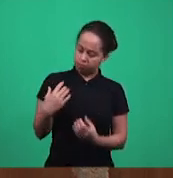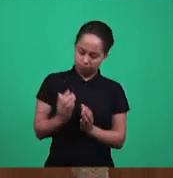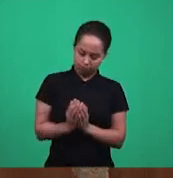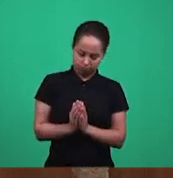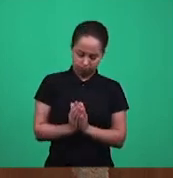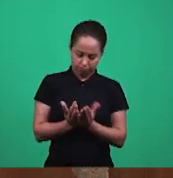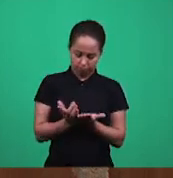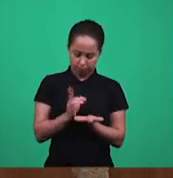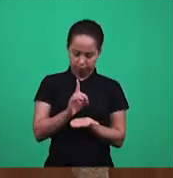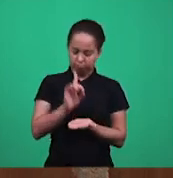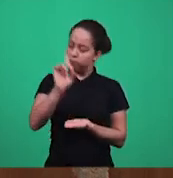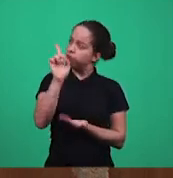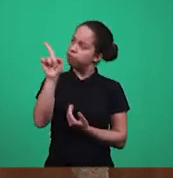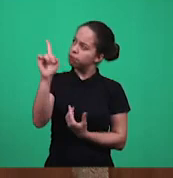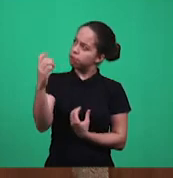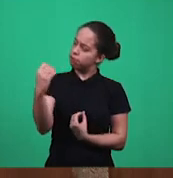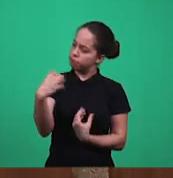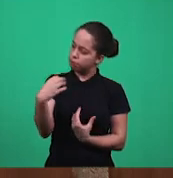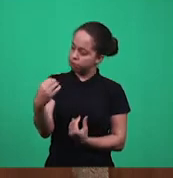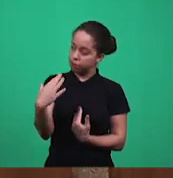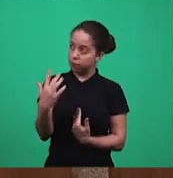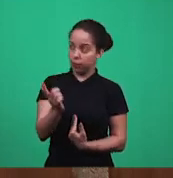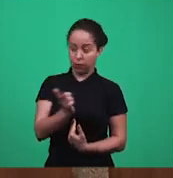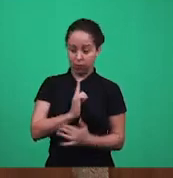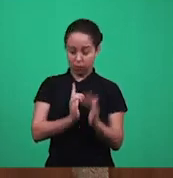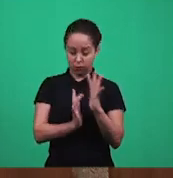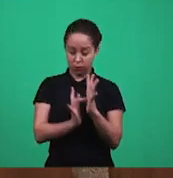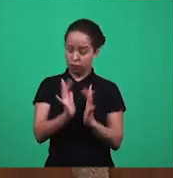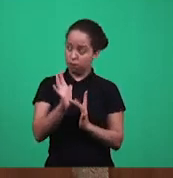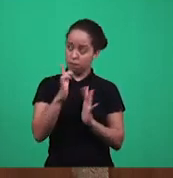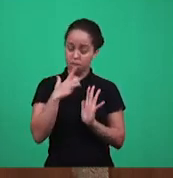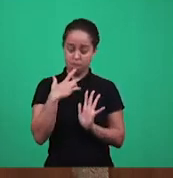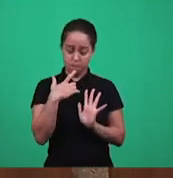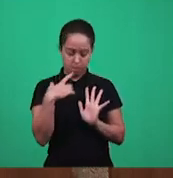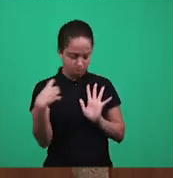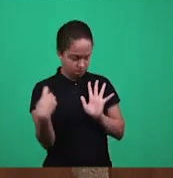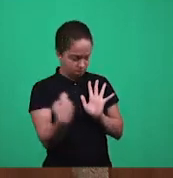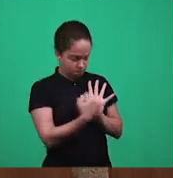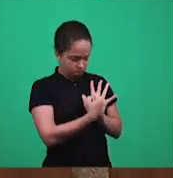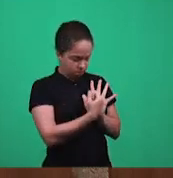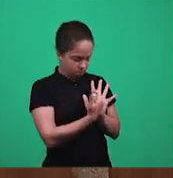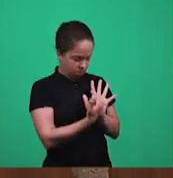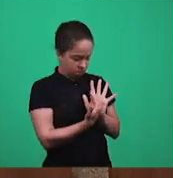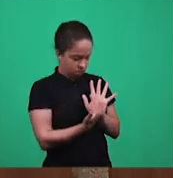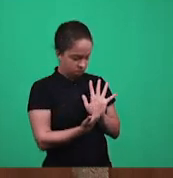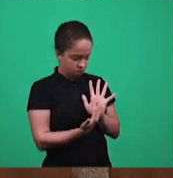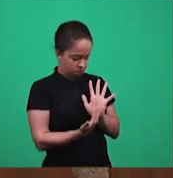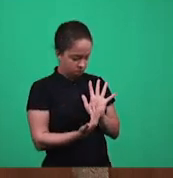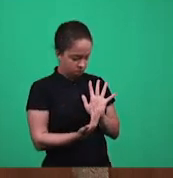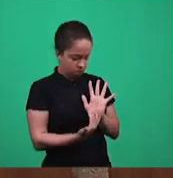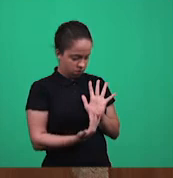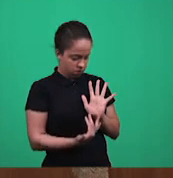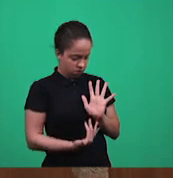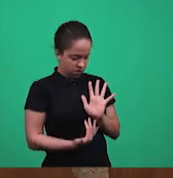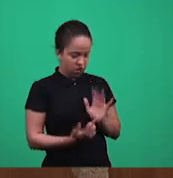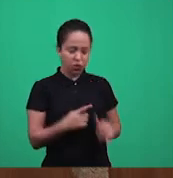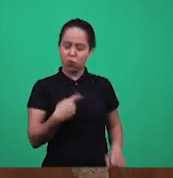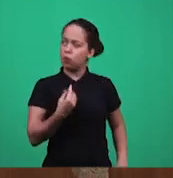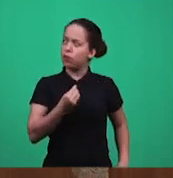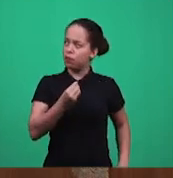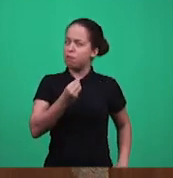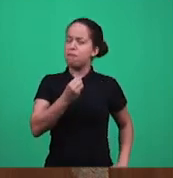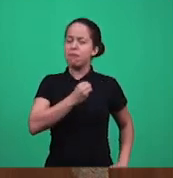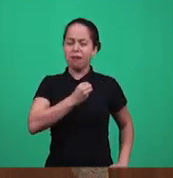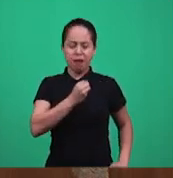word that through the blood of Jesus poured upon our lives,